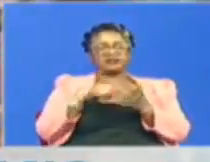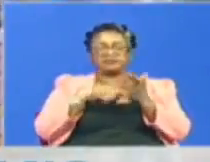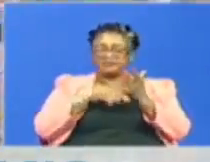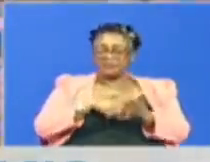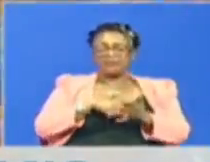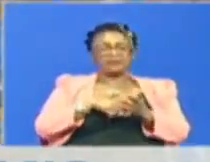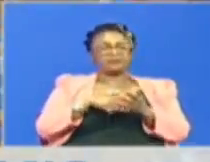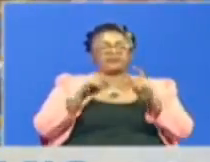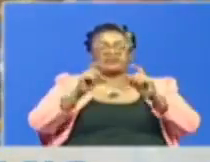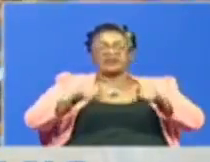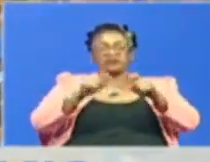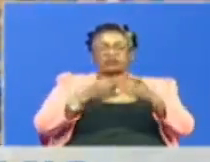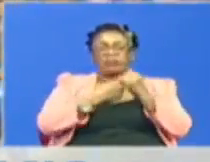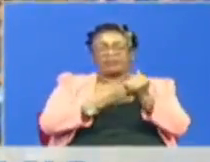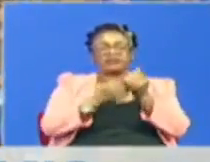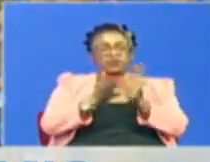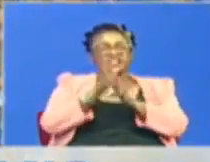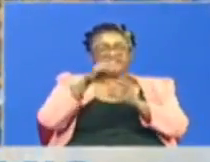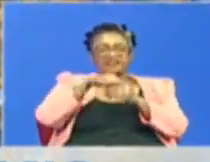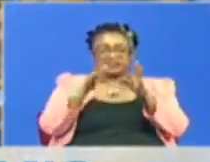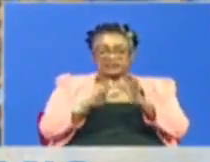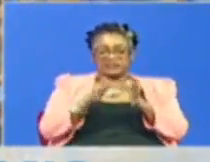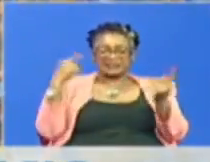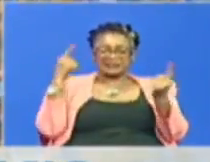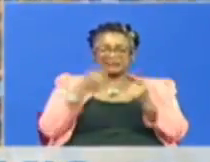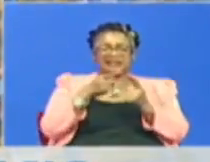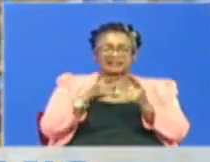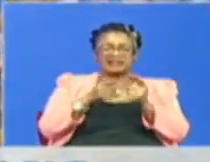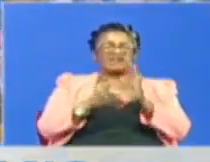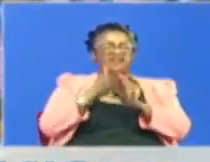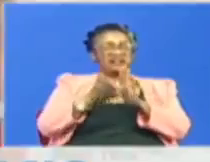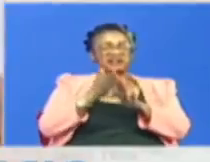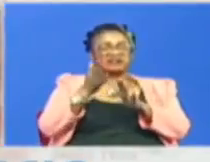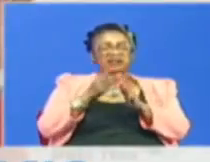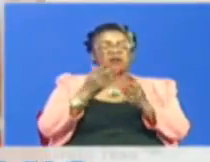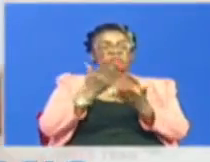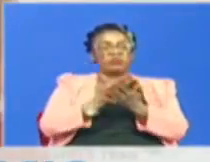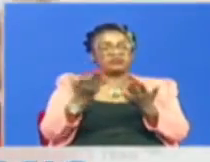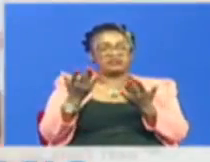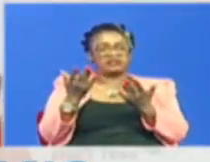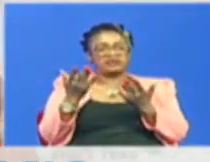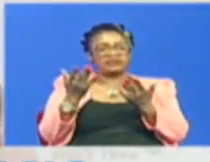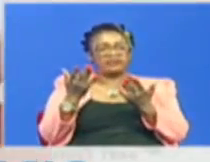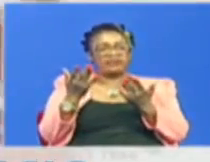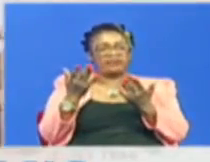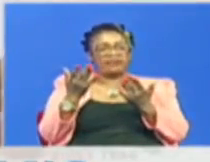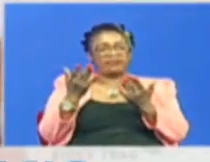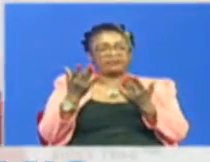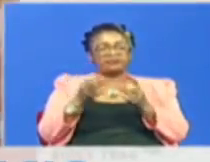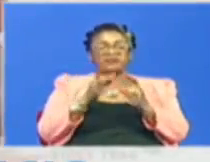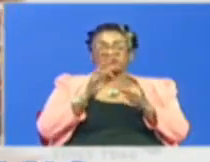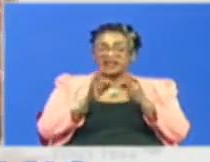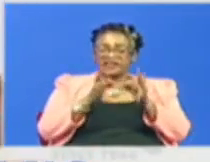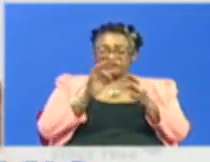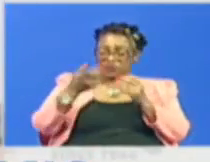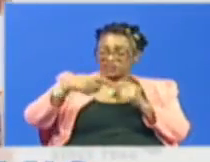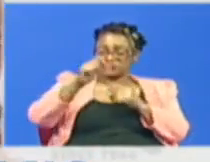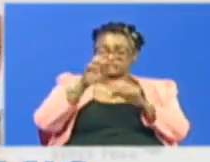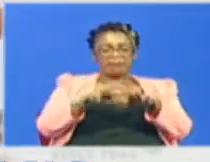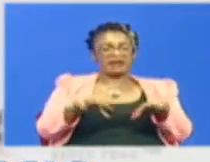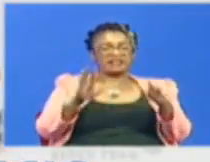partner with investors, particularly targeting the fast-moving consumer goods space. If you even increase our market share